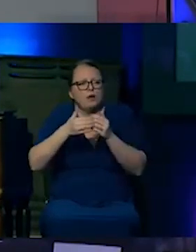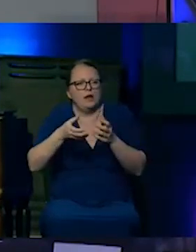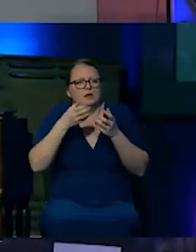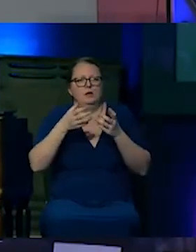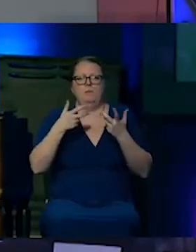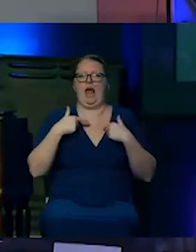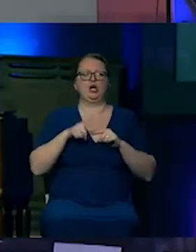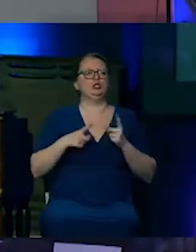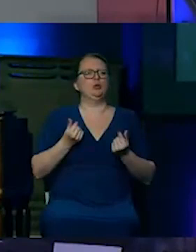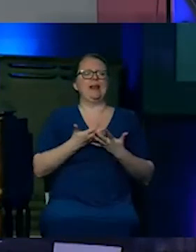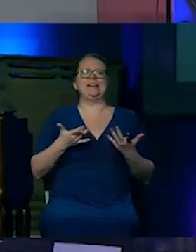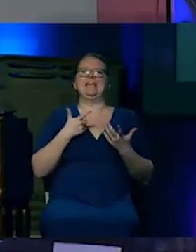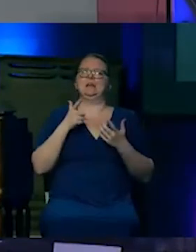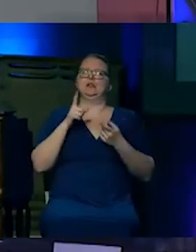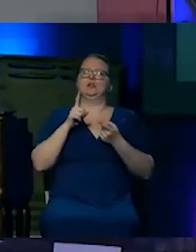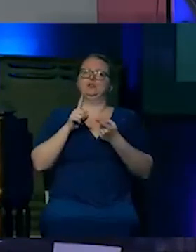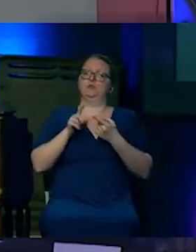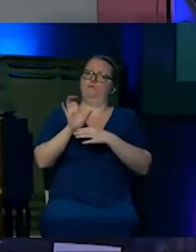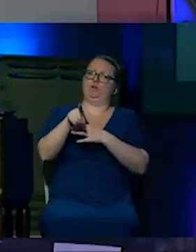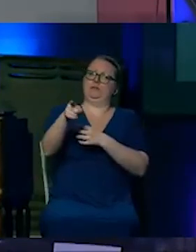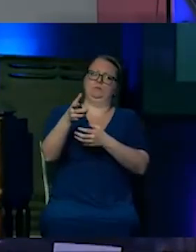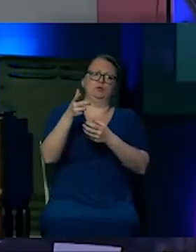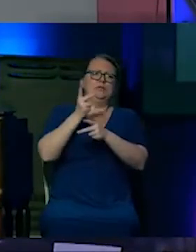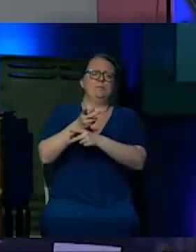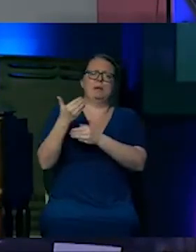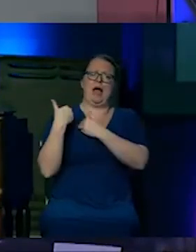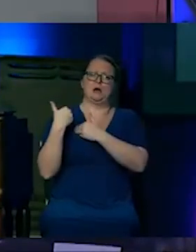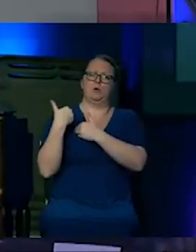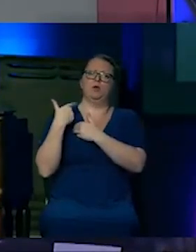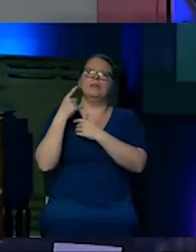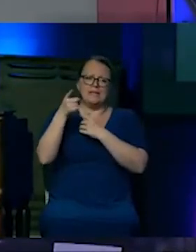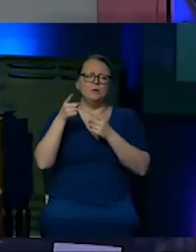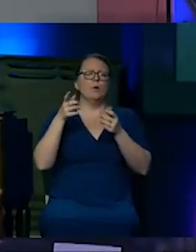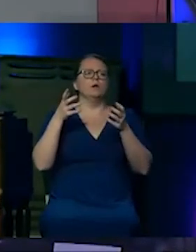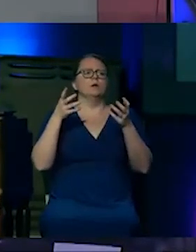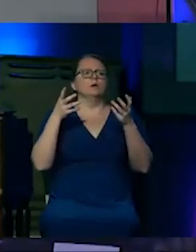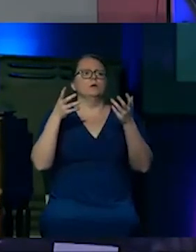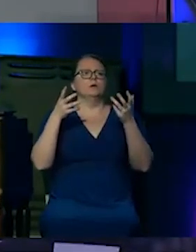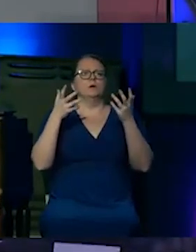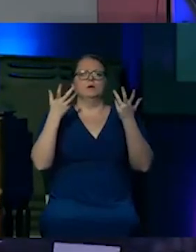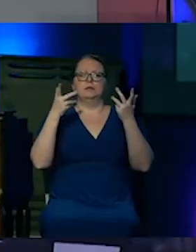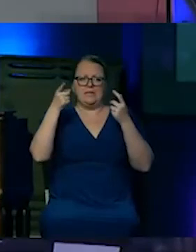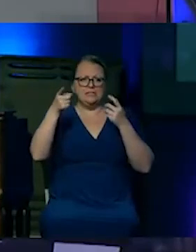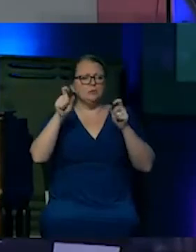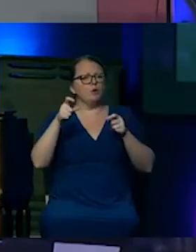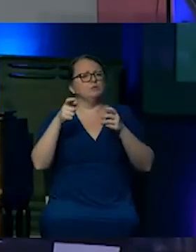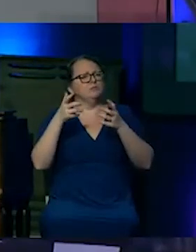be accountable to the oath that he took to uphold the rules and laws of the church, right? I felt so